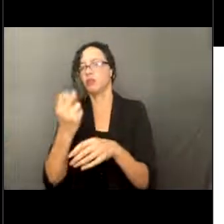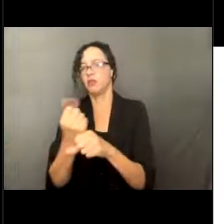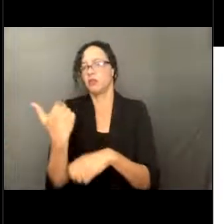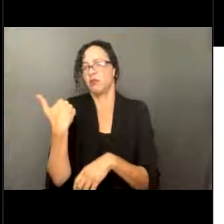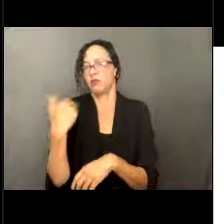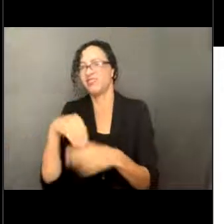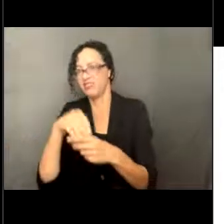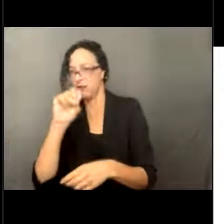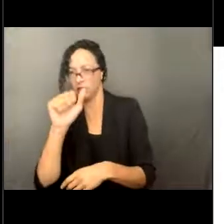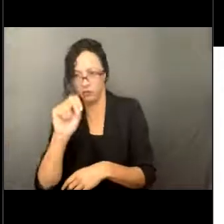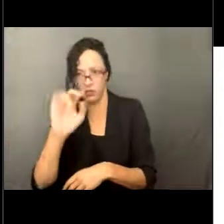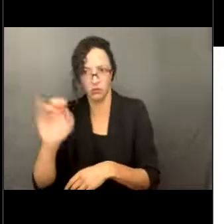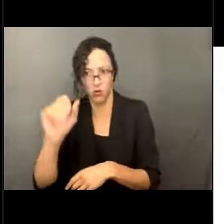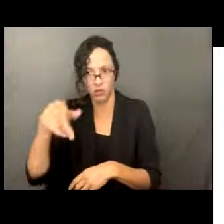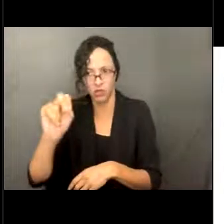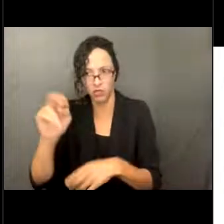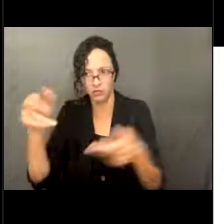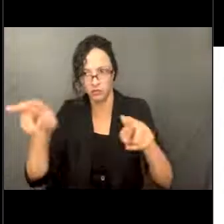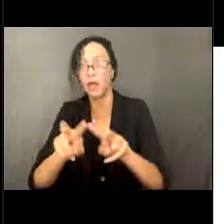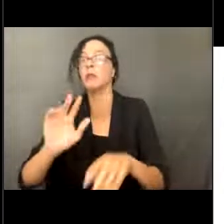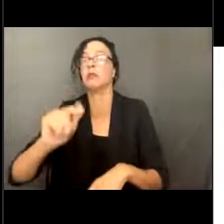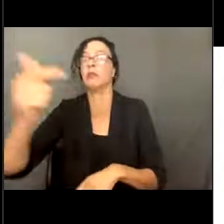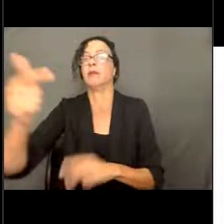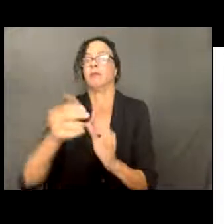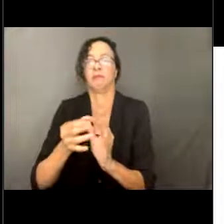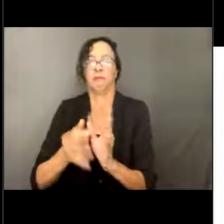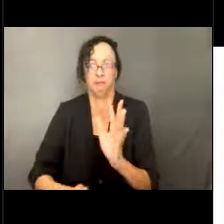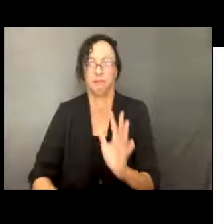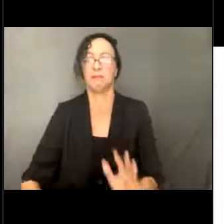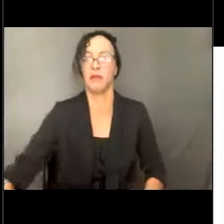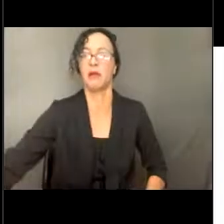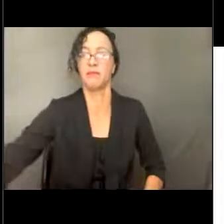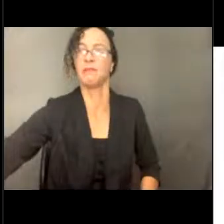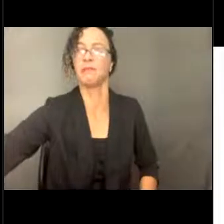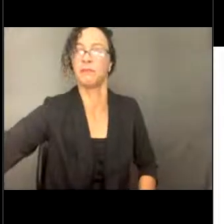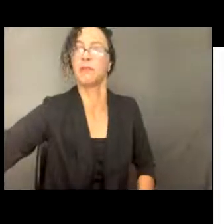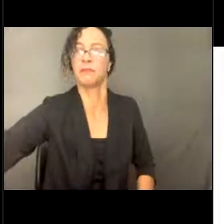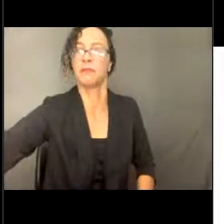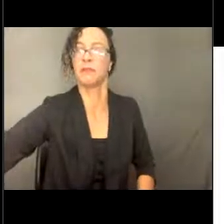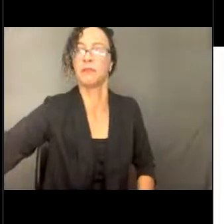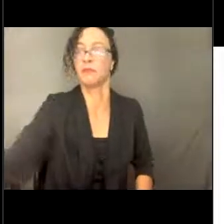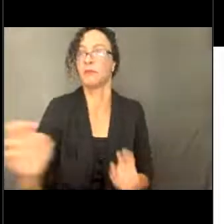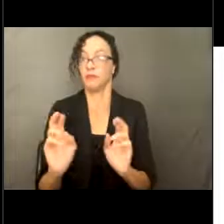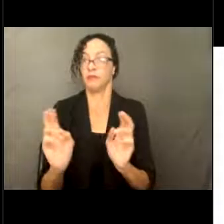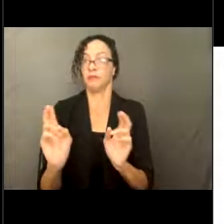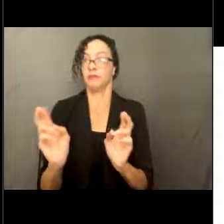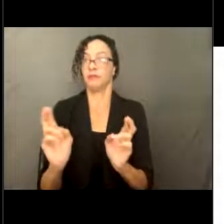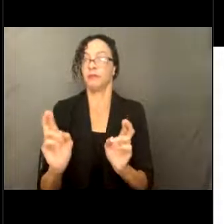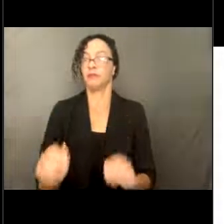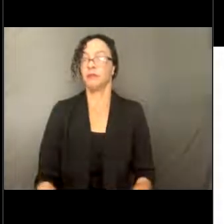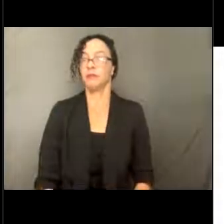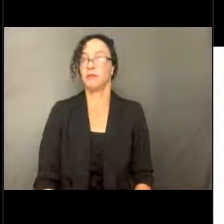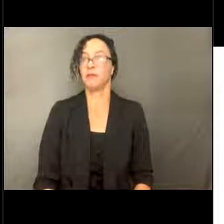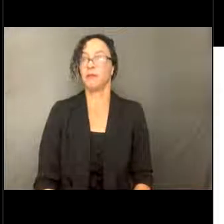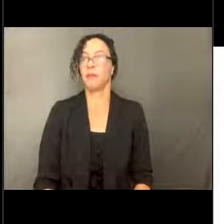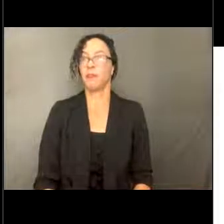Finally, the Central Coast Coalition is working on a 6-county Central Coast zero emission vehicle strategy to